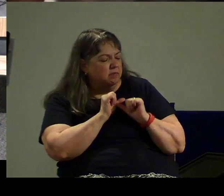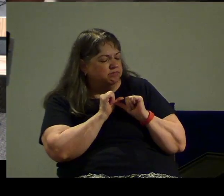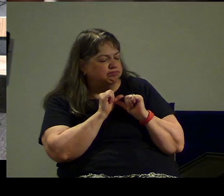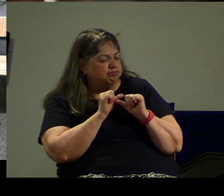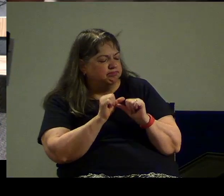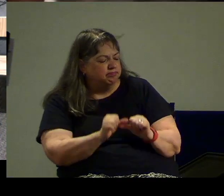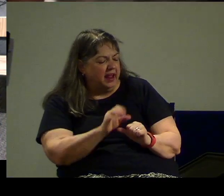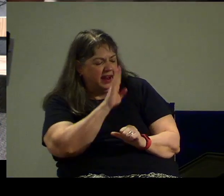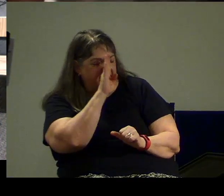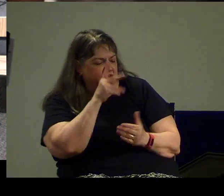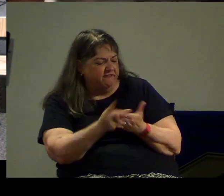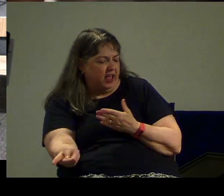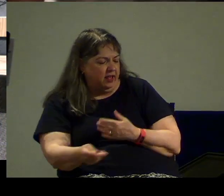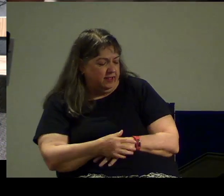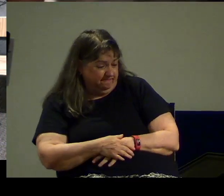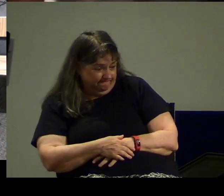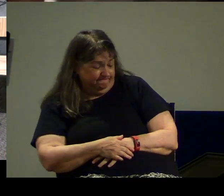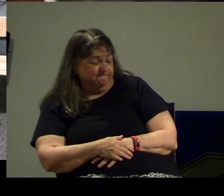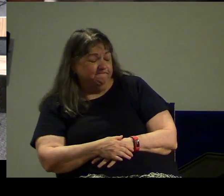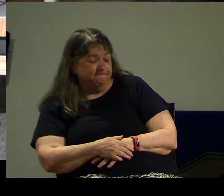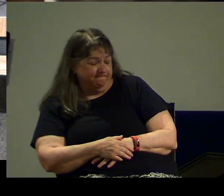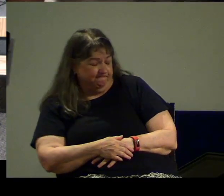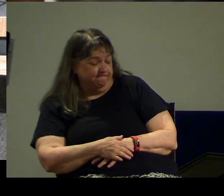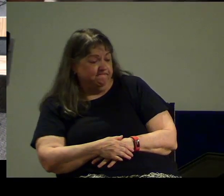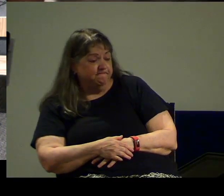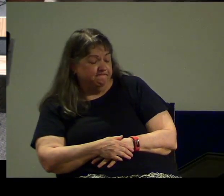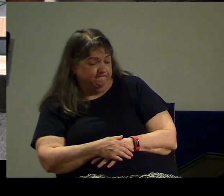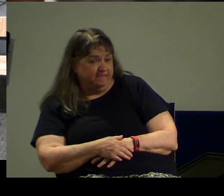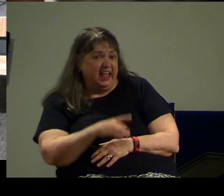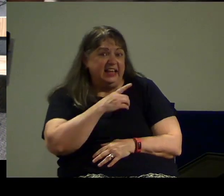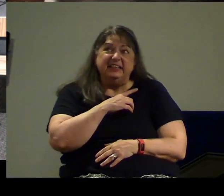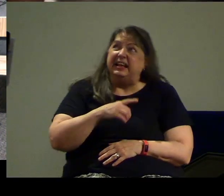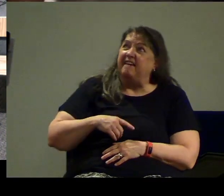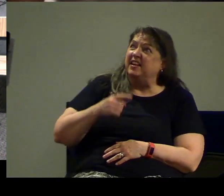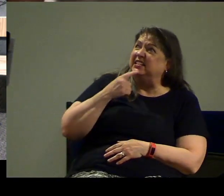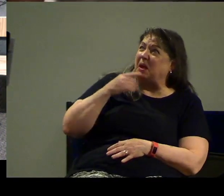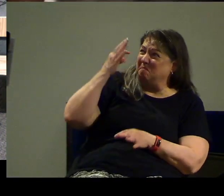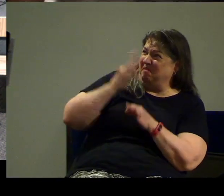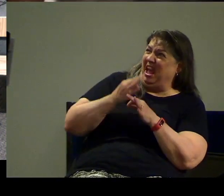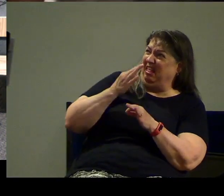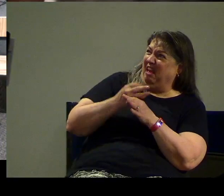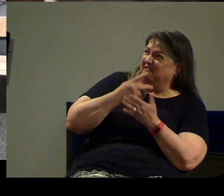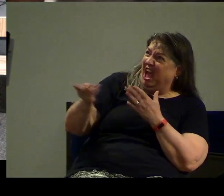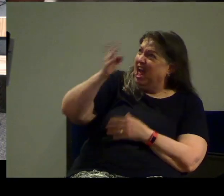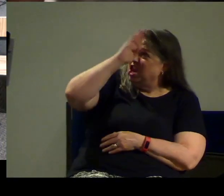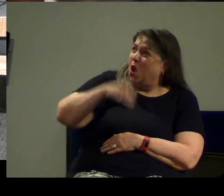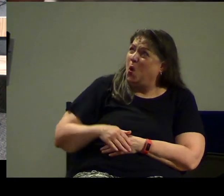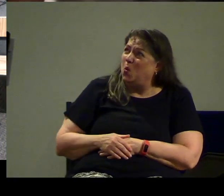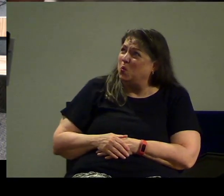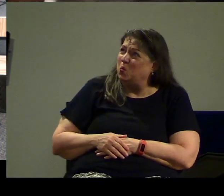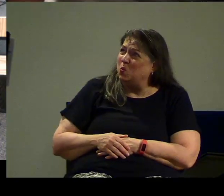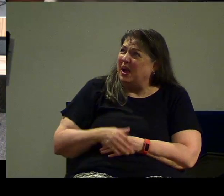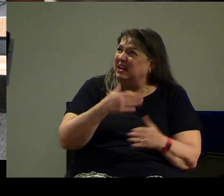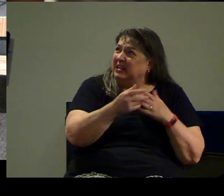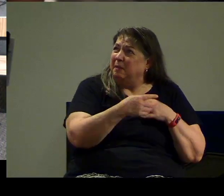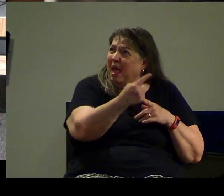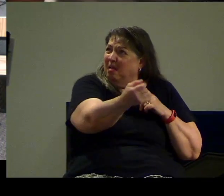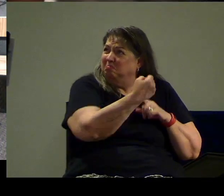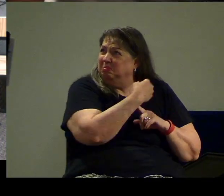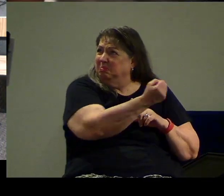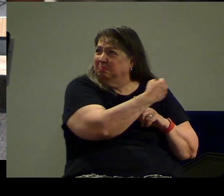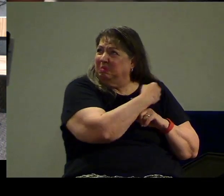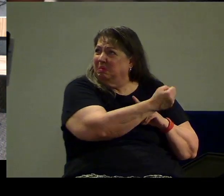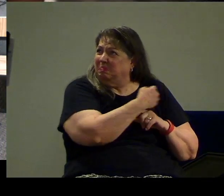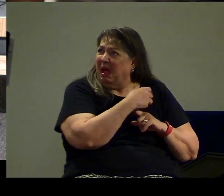fail not. And that's what David said. My faith isn't going to fail. I don't care what comes against me, a lion,